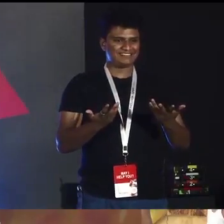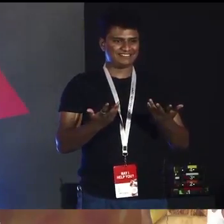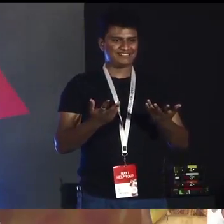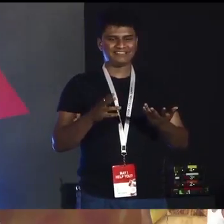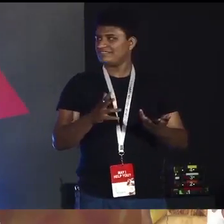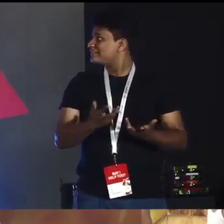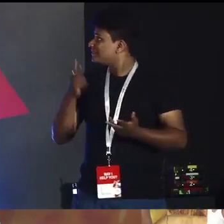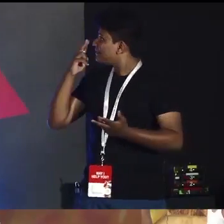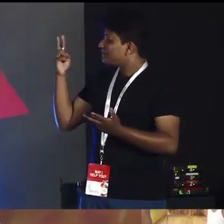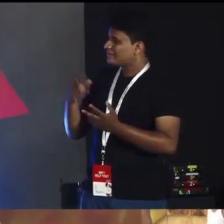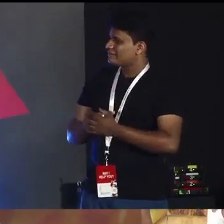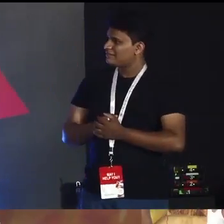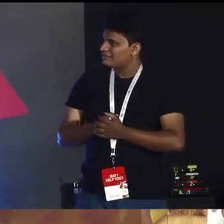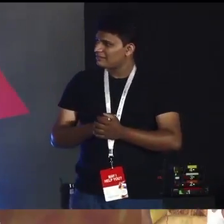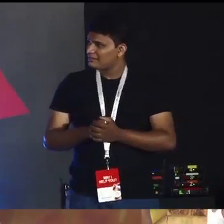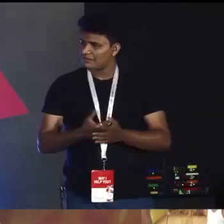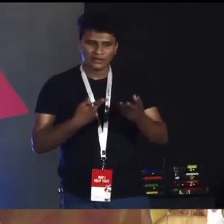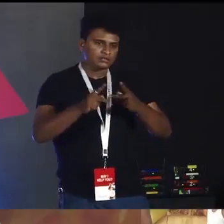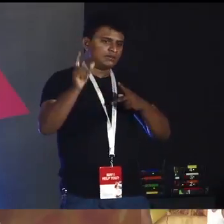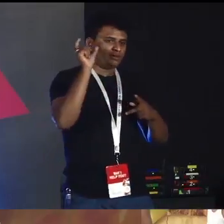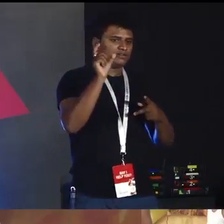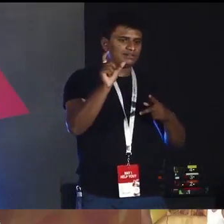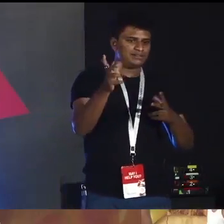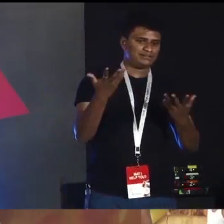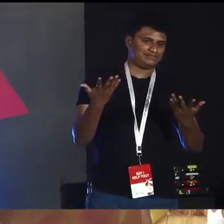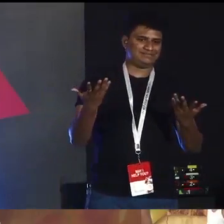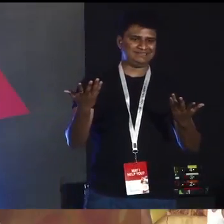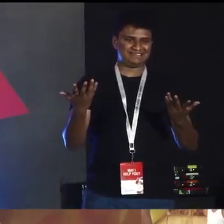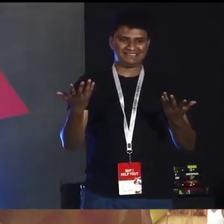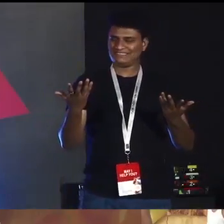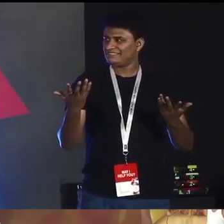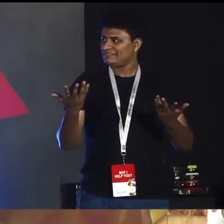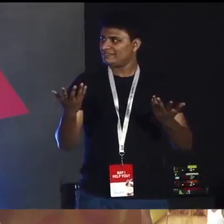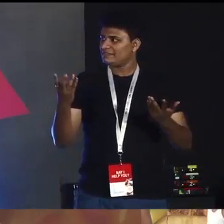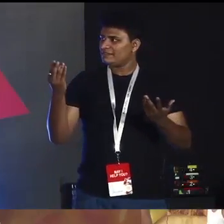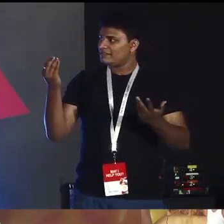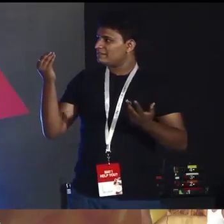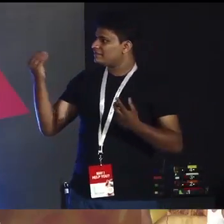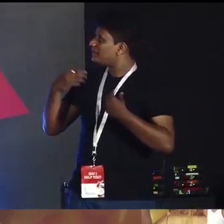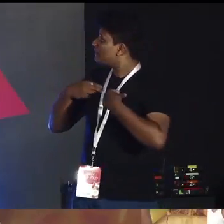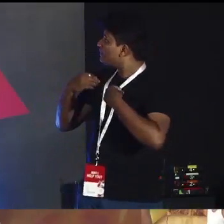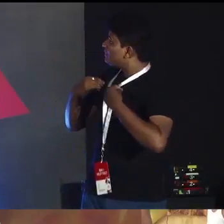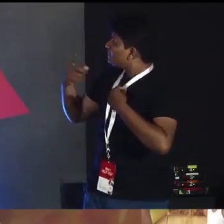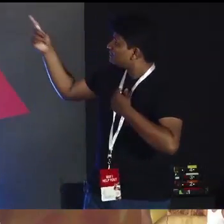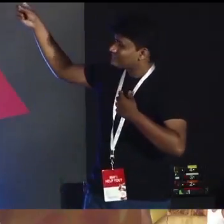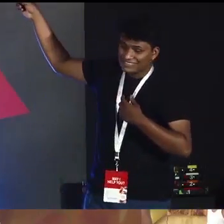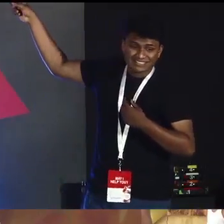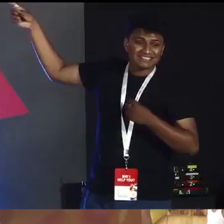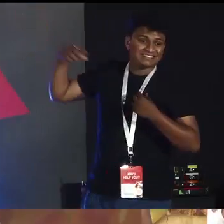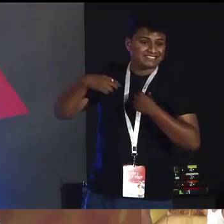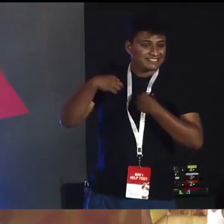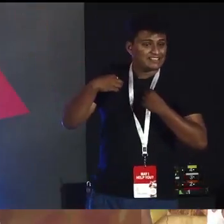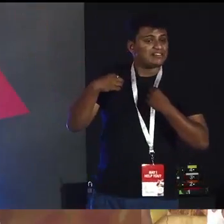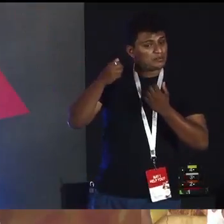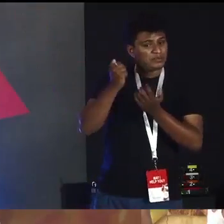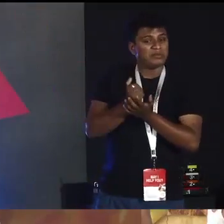Naked, pity, bechara, lachar, bhuka, nanga. A piece of cloth changes. A piece of cloth, which is so important